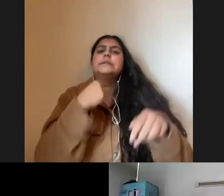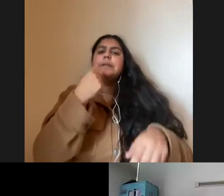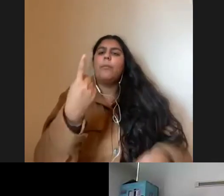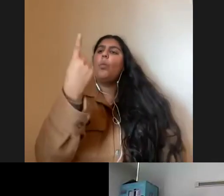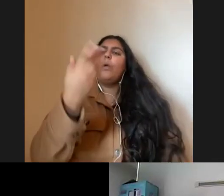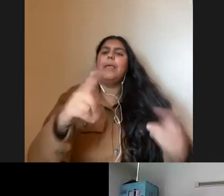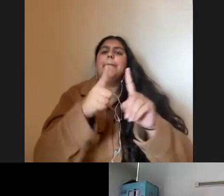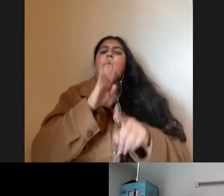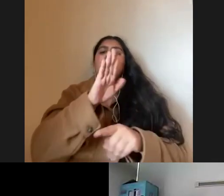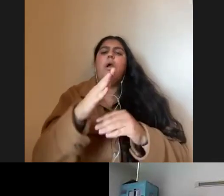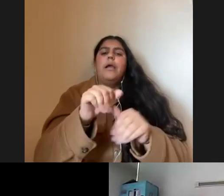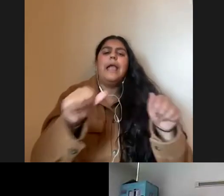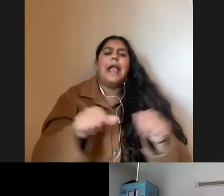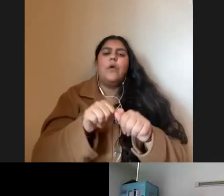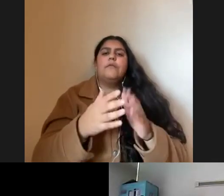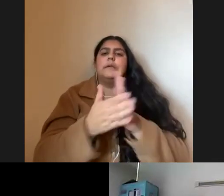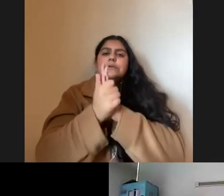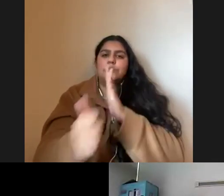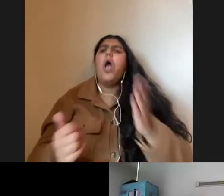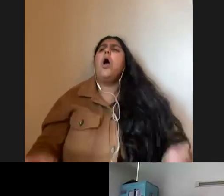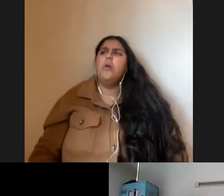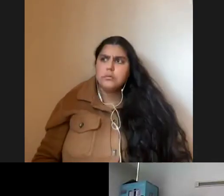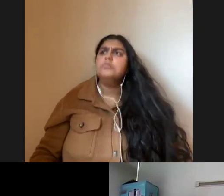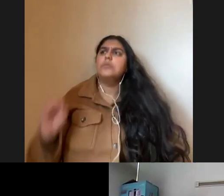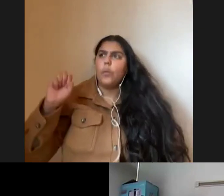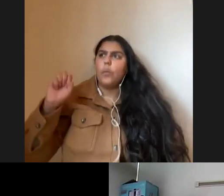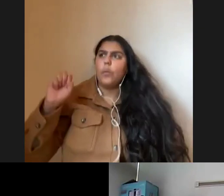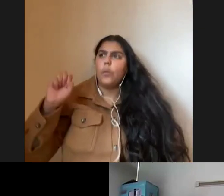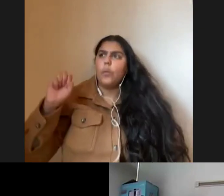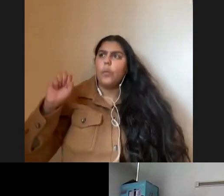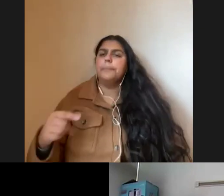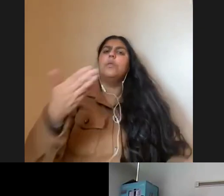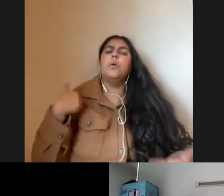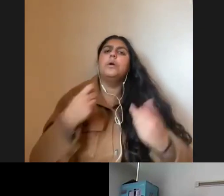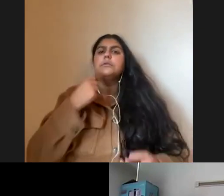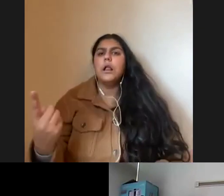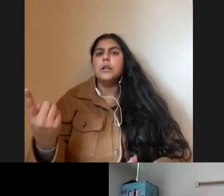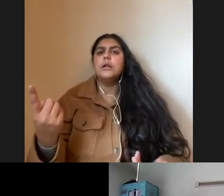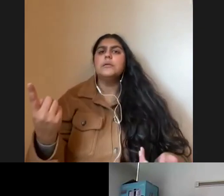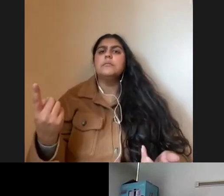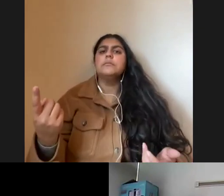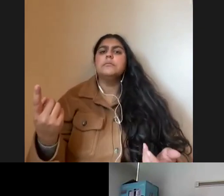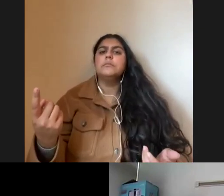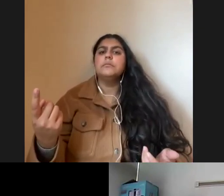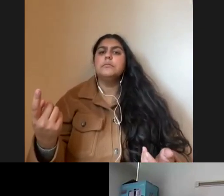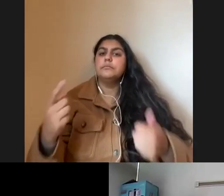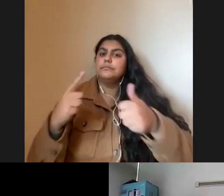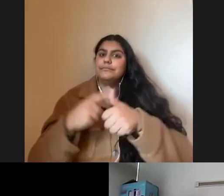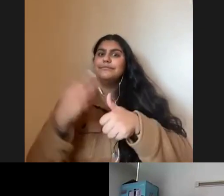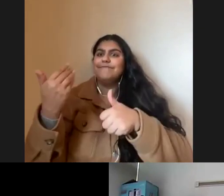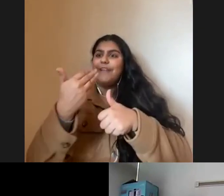area of expertise. What do Oh you yeah. Yeah. One thing I would tell them is that A, fishes have two sets of